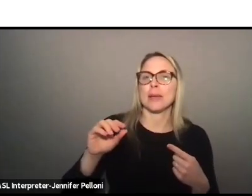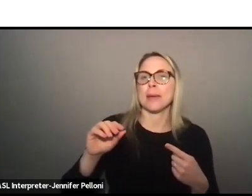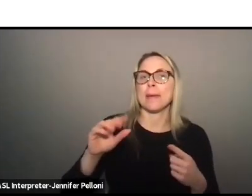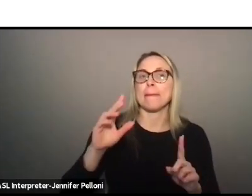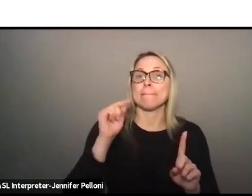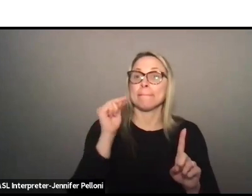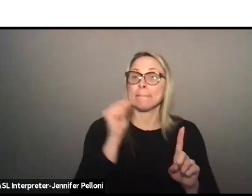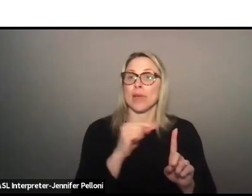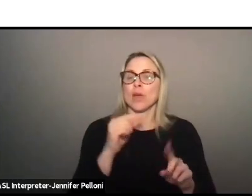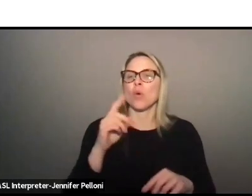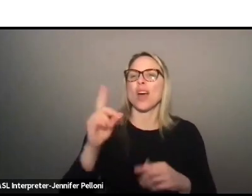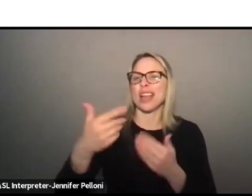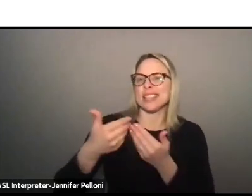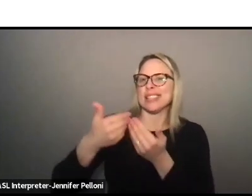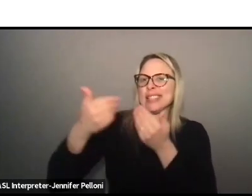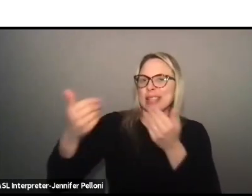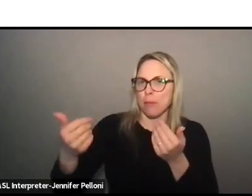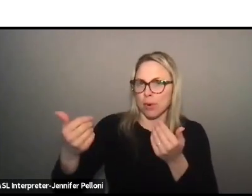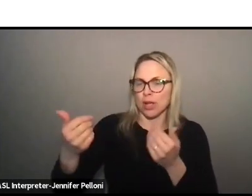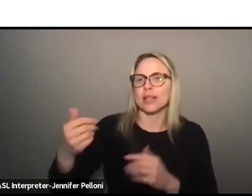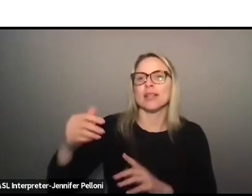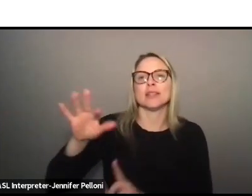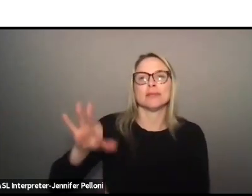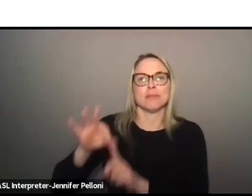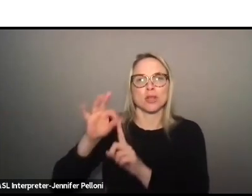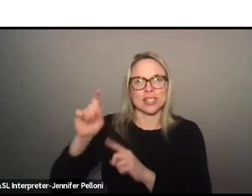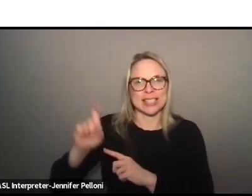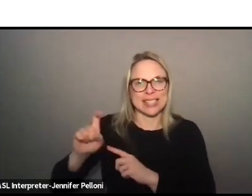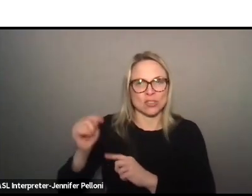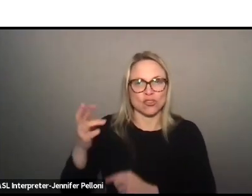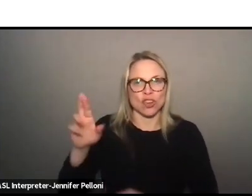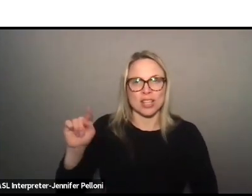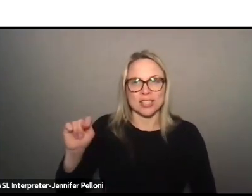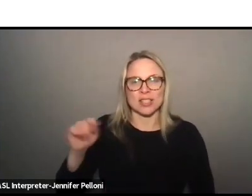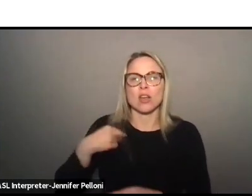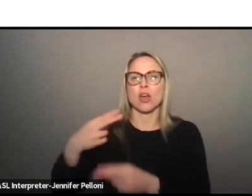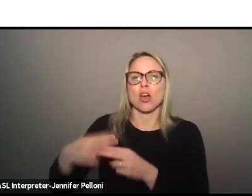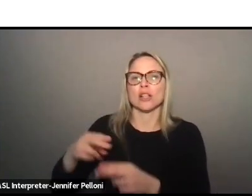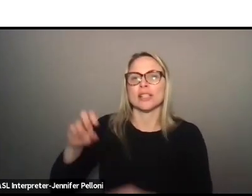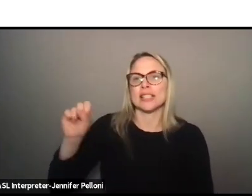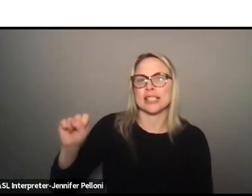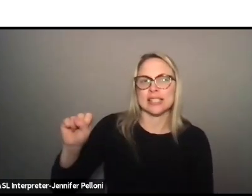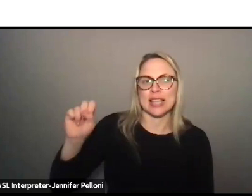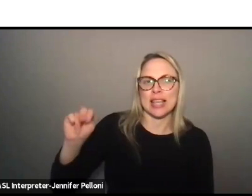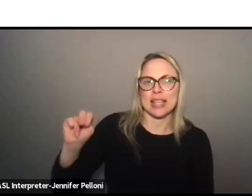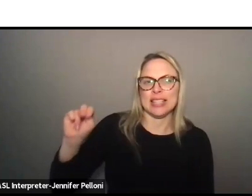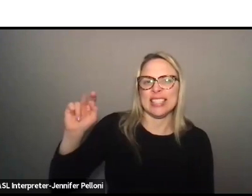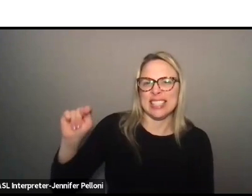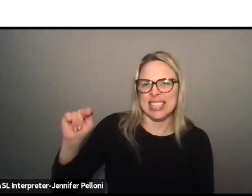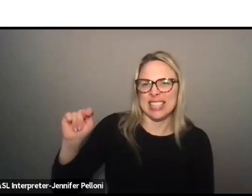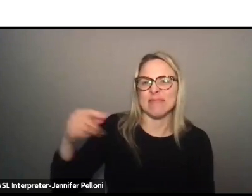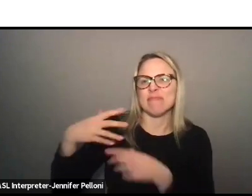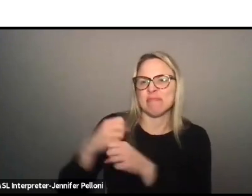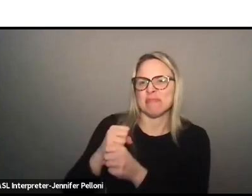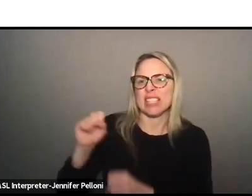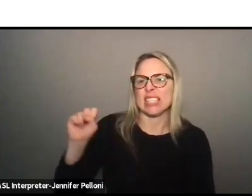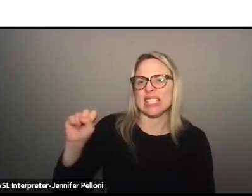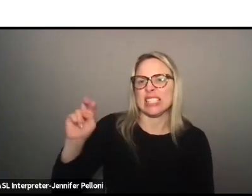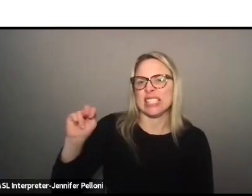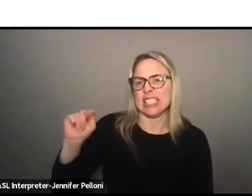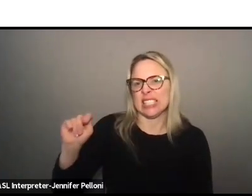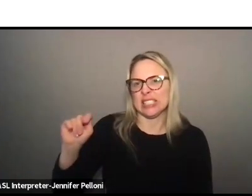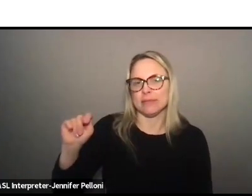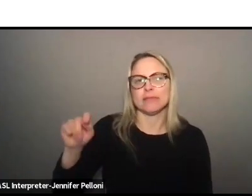special needs trust. Sometimes you'll see the acronym S&T or SNT. The other is